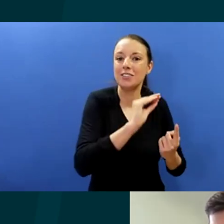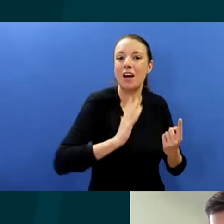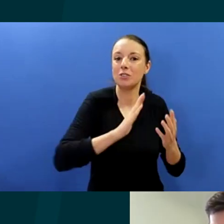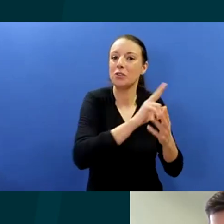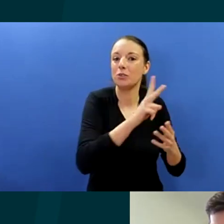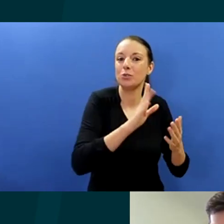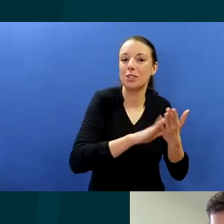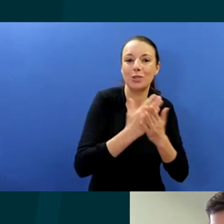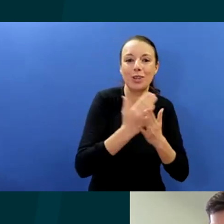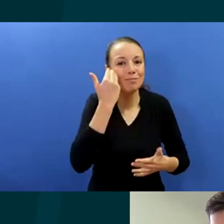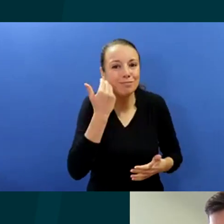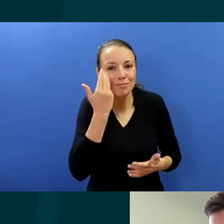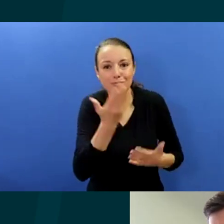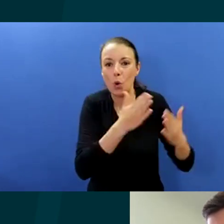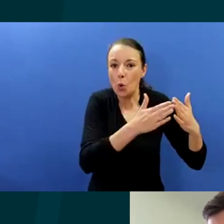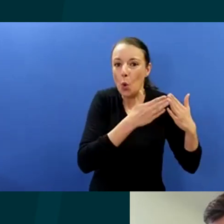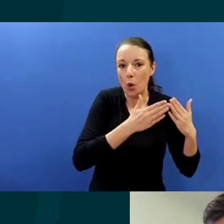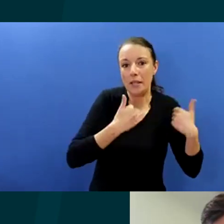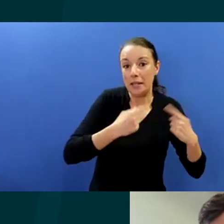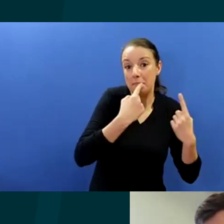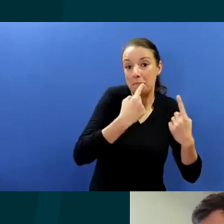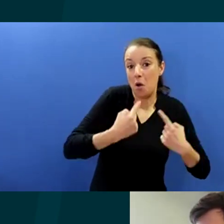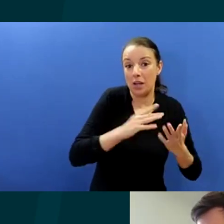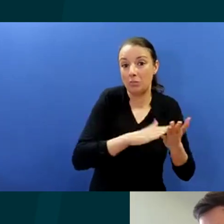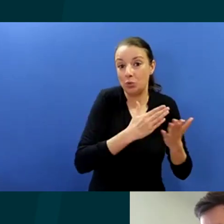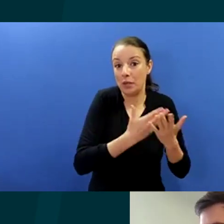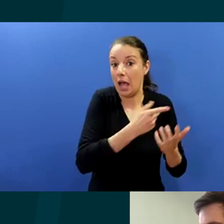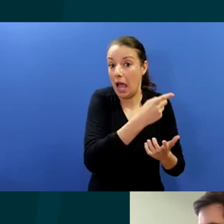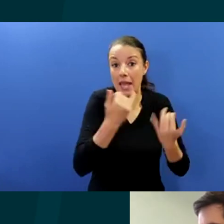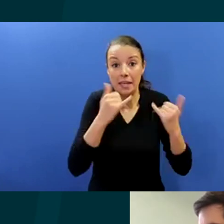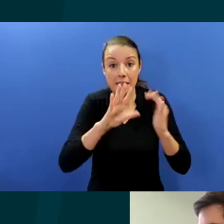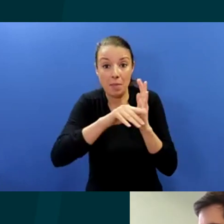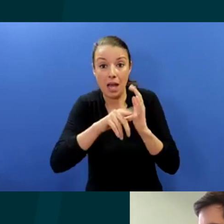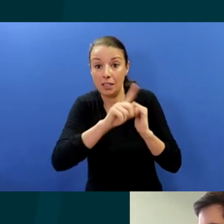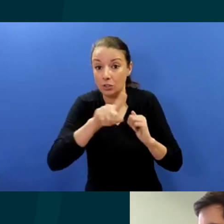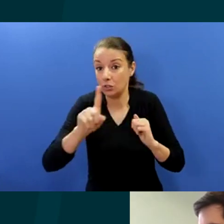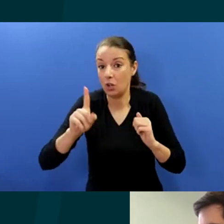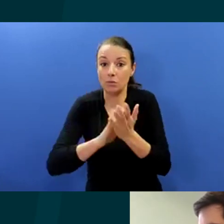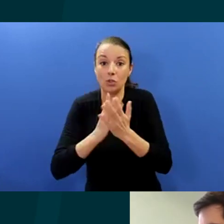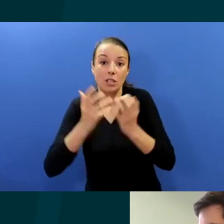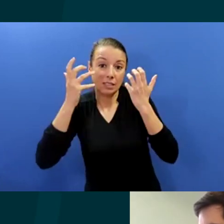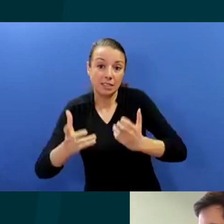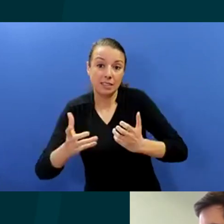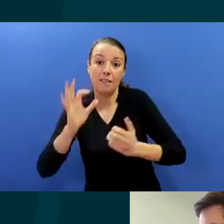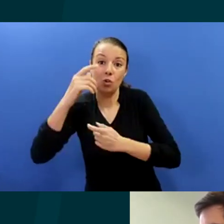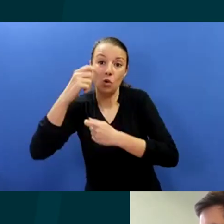can give an example, or do you have a solution? How do you work with that?